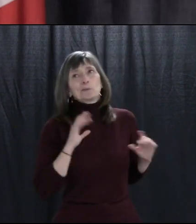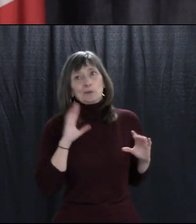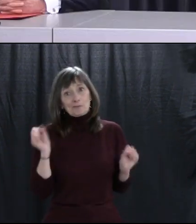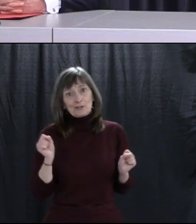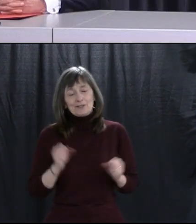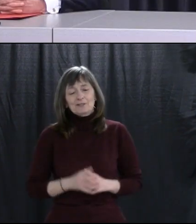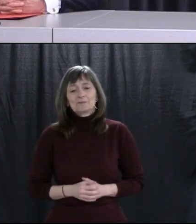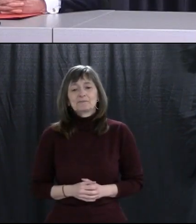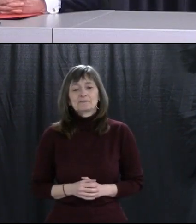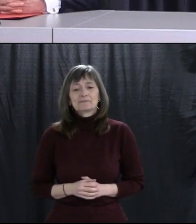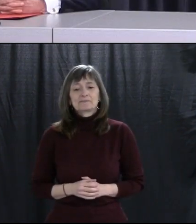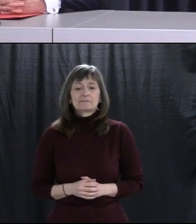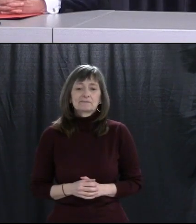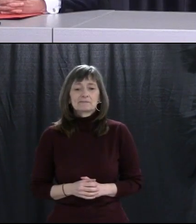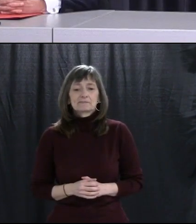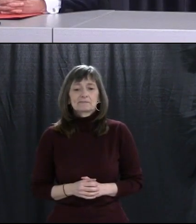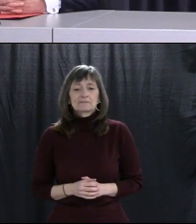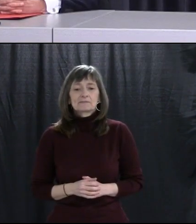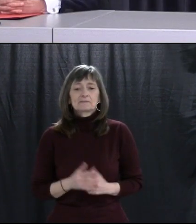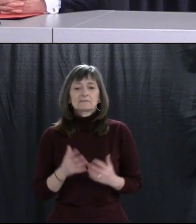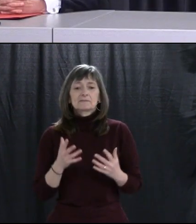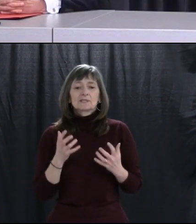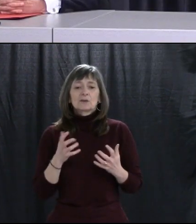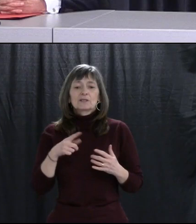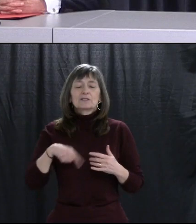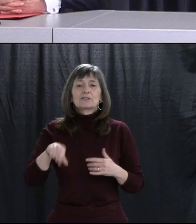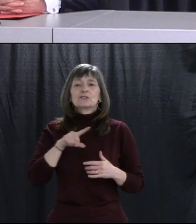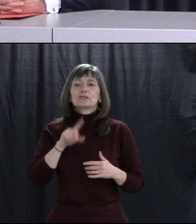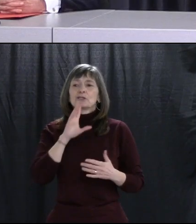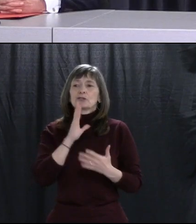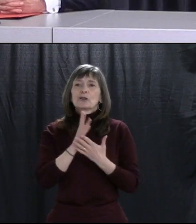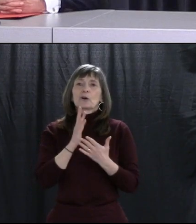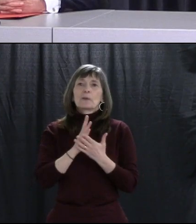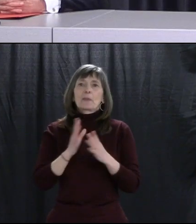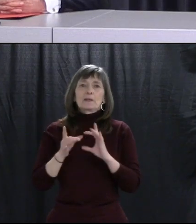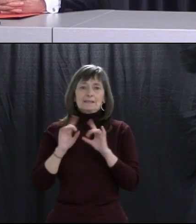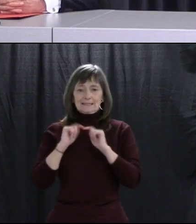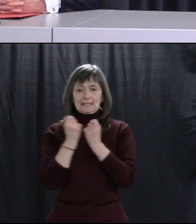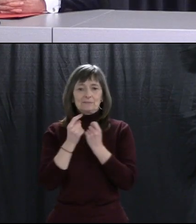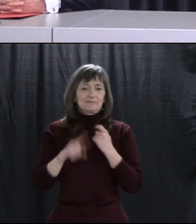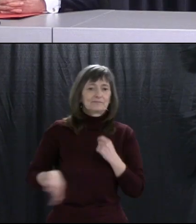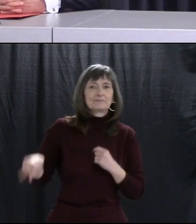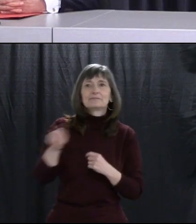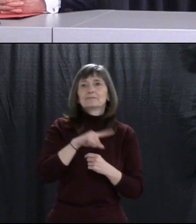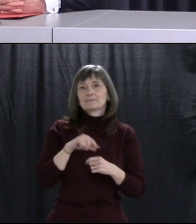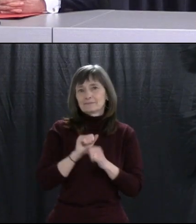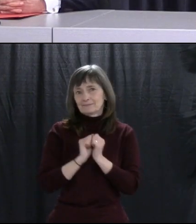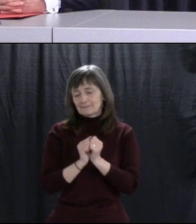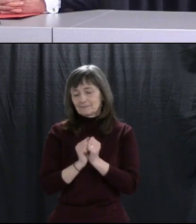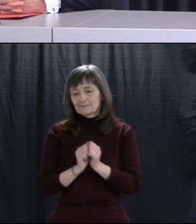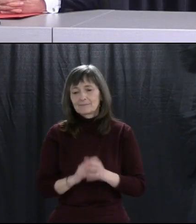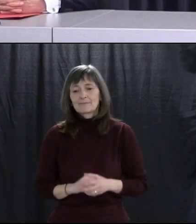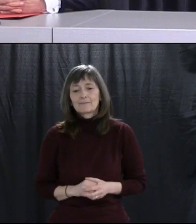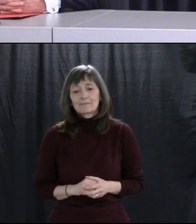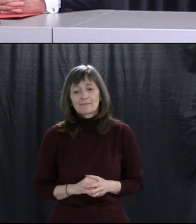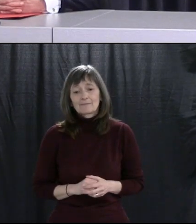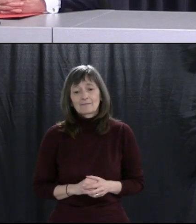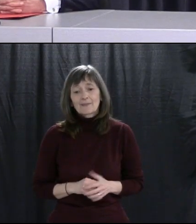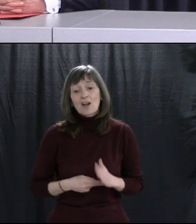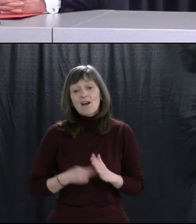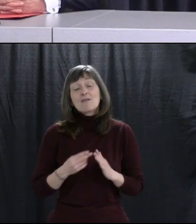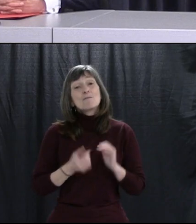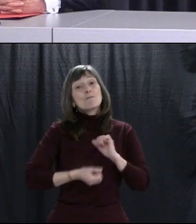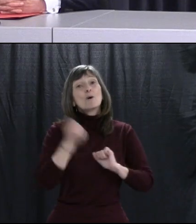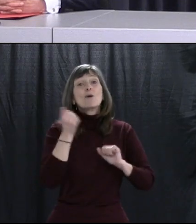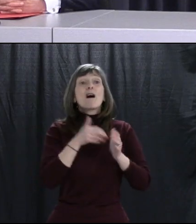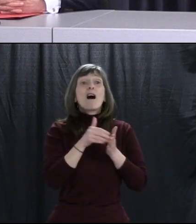speak on behalf of the residents and the team that we have to work with. The fact is, these teams are usually small,